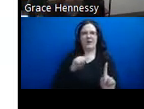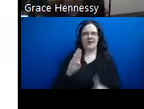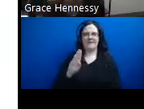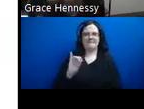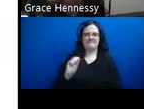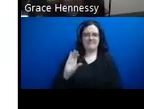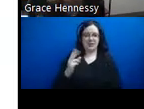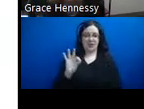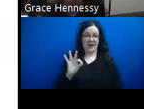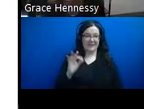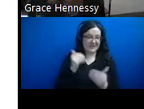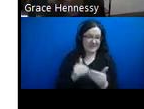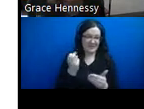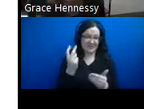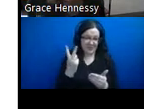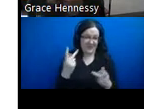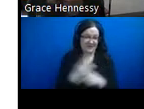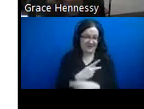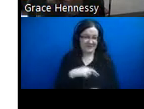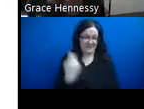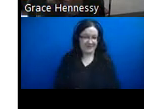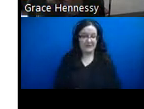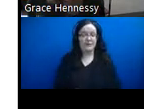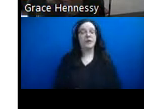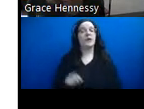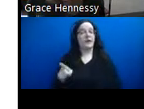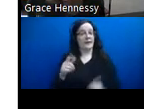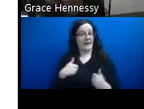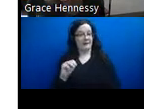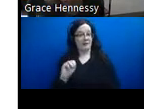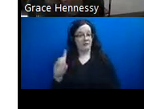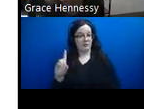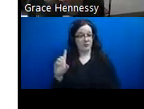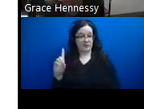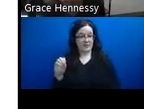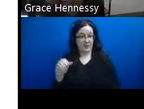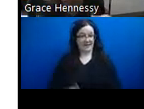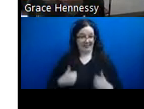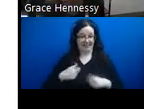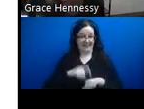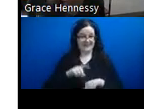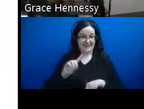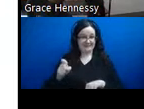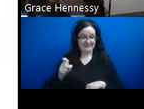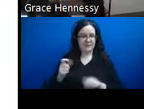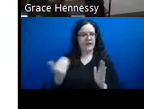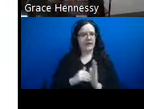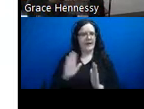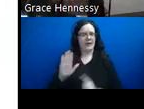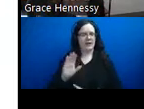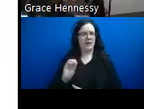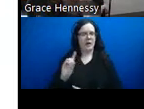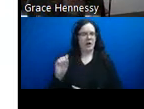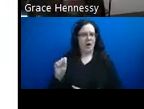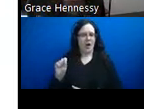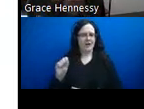had a co-occurring mood disorder, a lifetime diagnosis of a mood disorder, again the odds ratio, so that increases your odds significantly